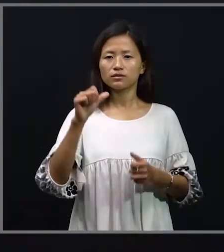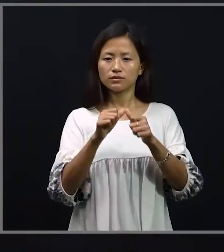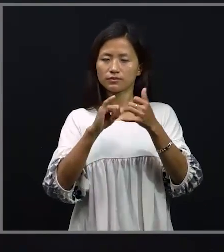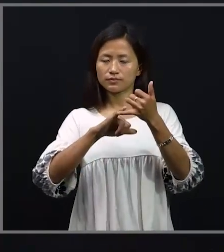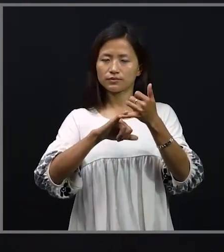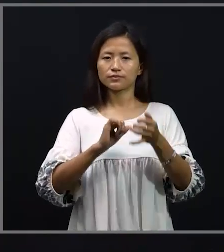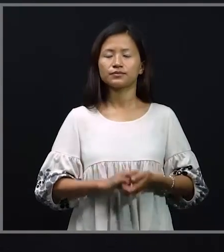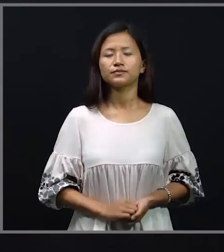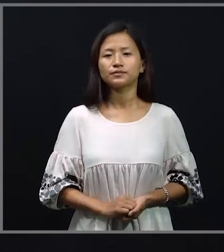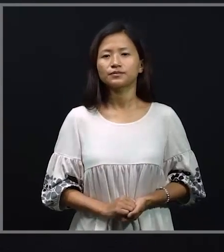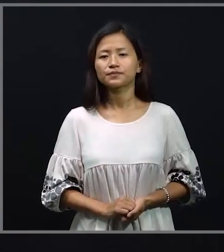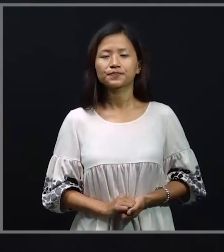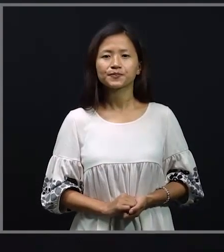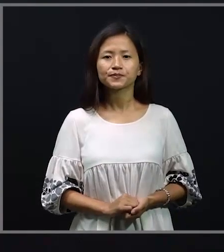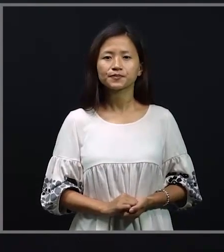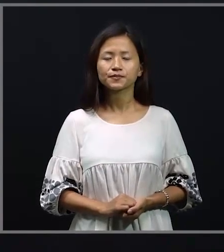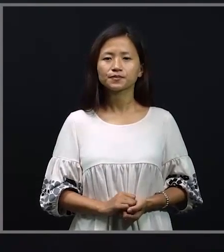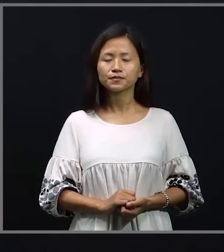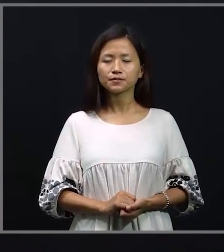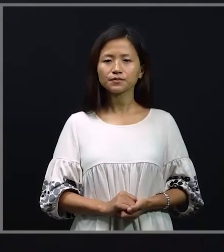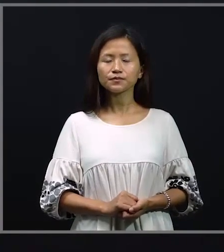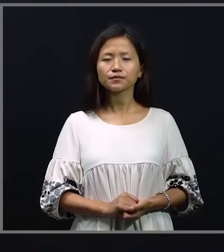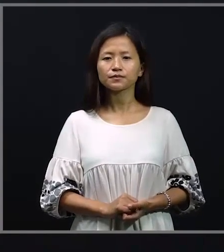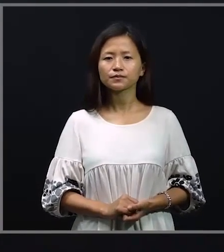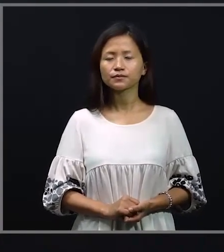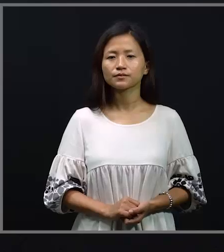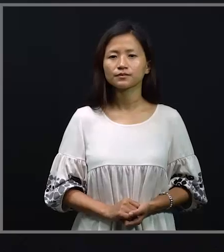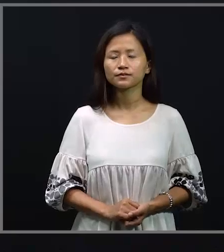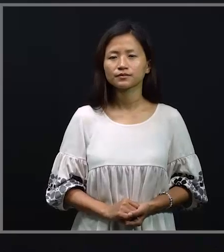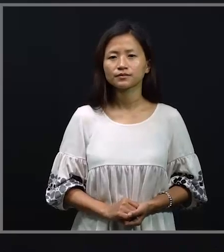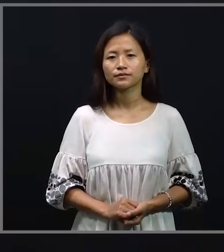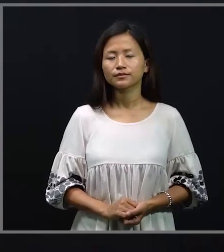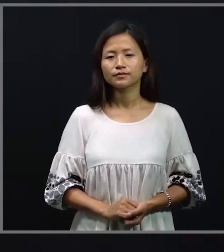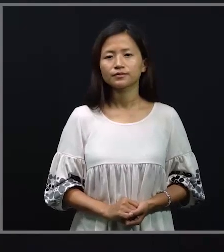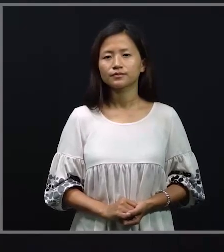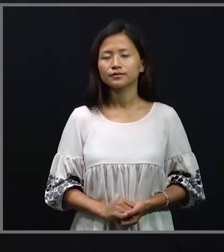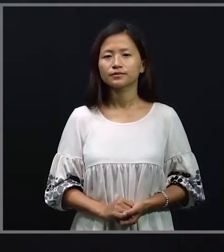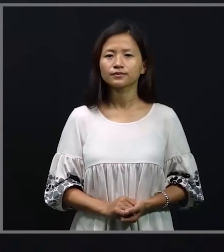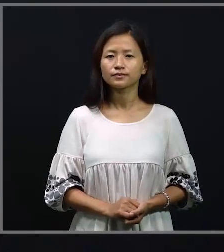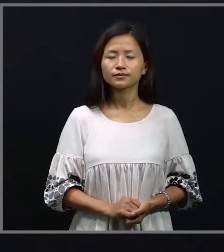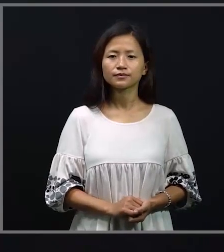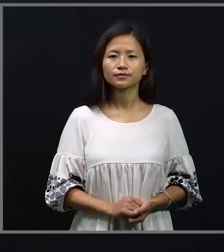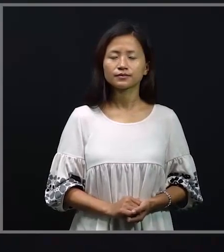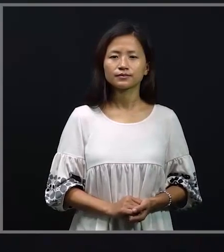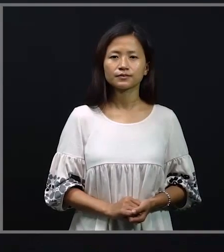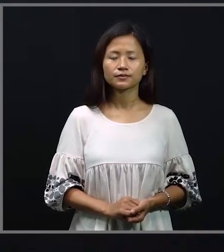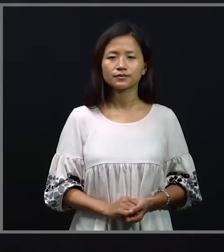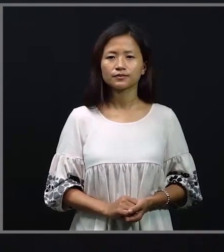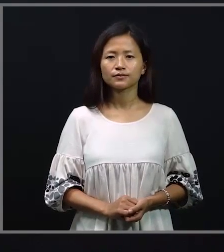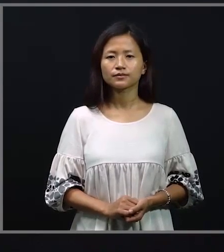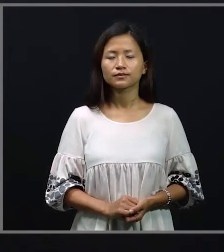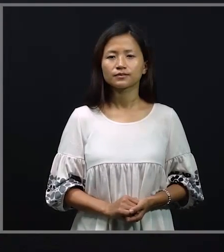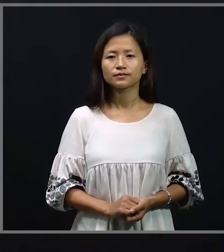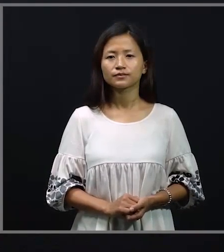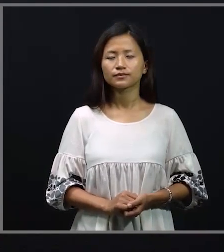That means the existence of the state or the existence of the government is for protecting the privileged classes of